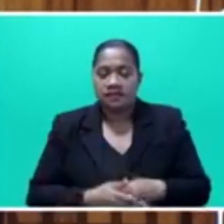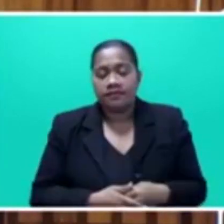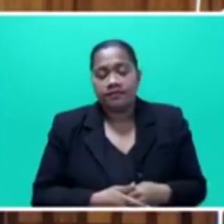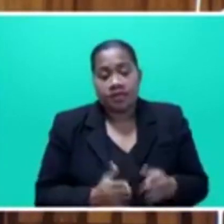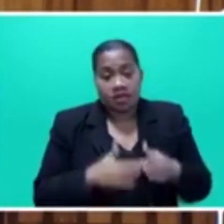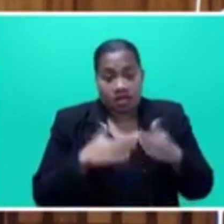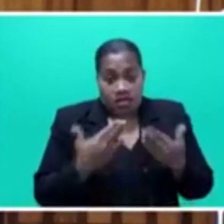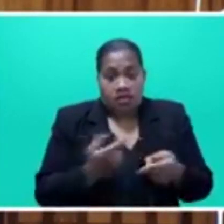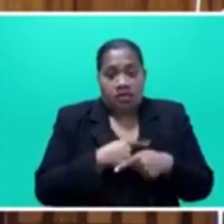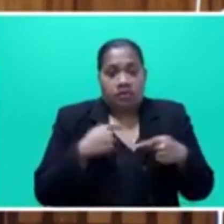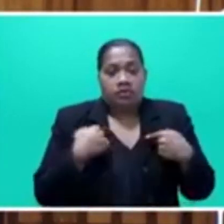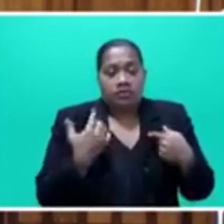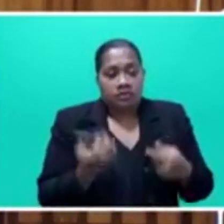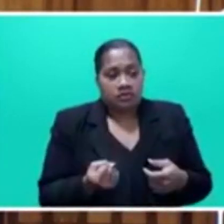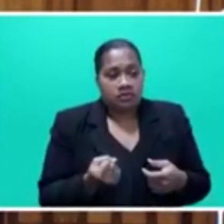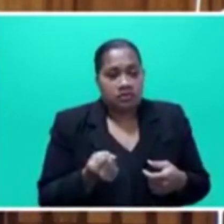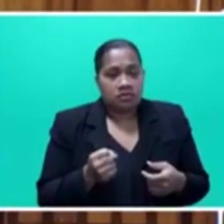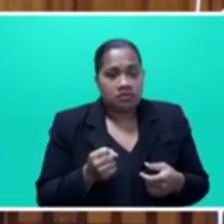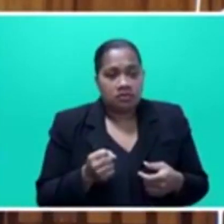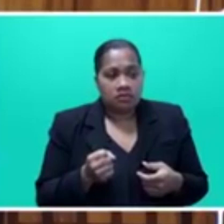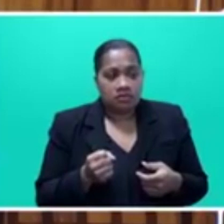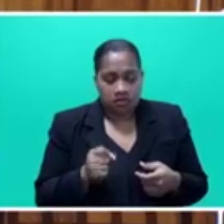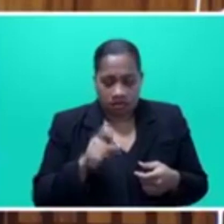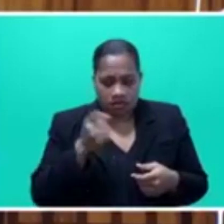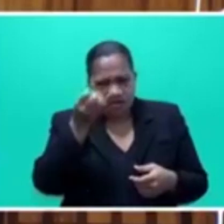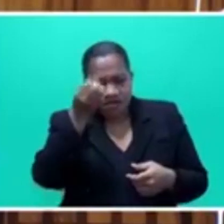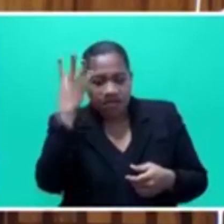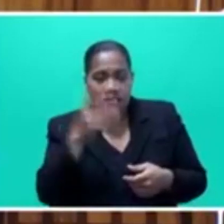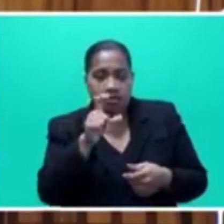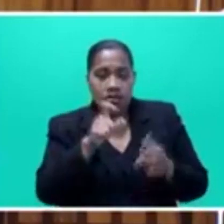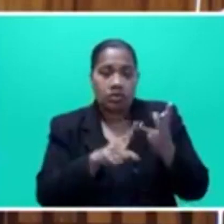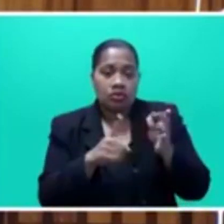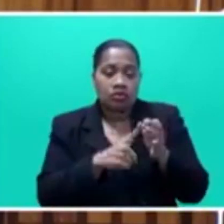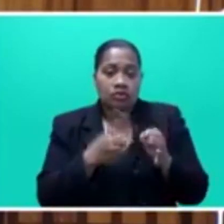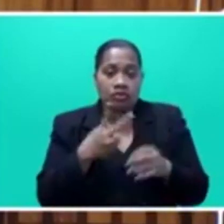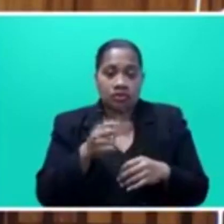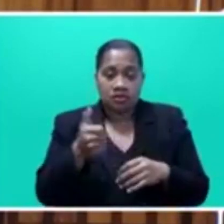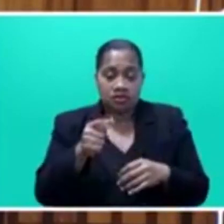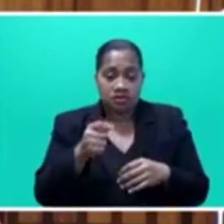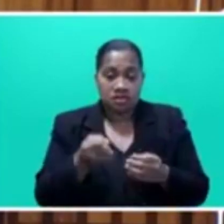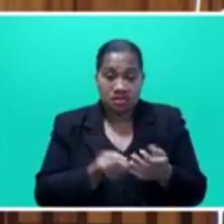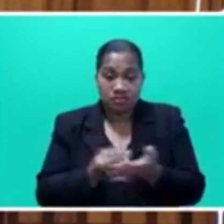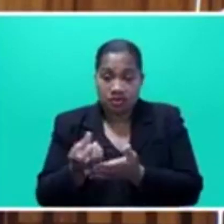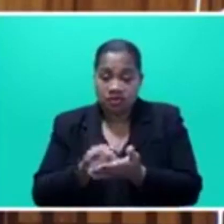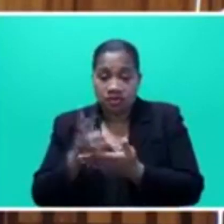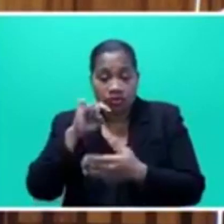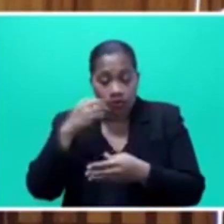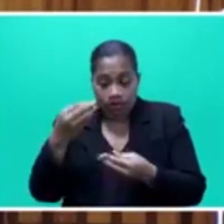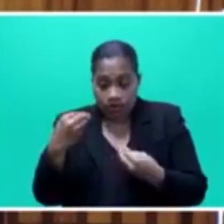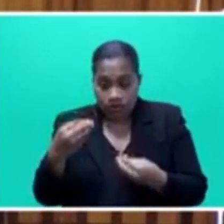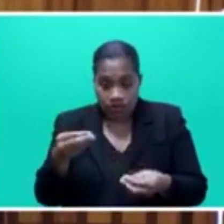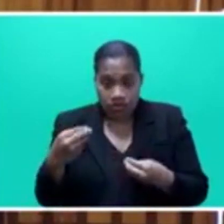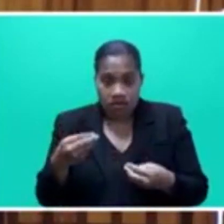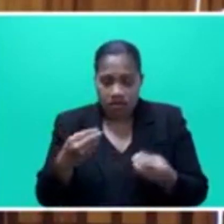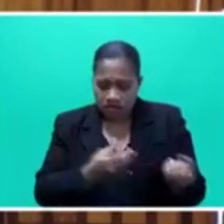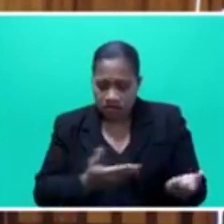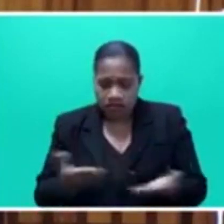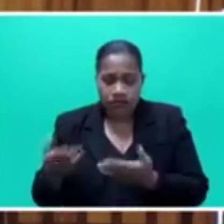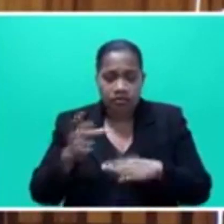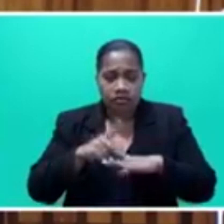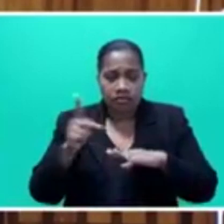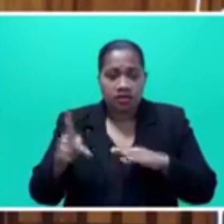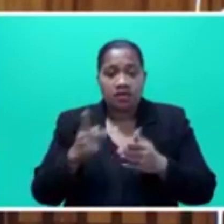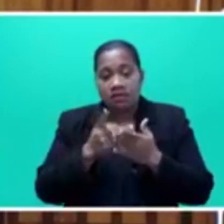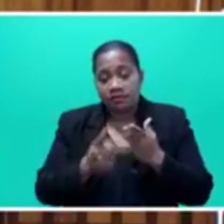now we have, of course, Mr. Speaker, they forget that the COP26 related expenditures will be audited and tabled in Parliament as part of the annual audited reports